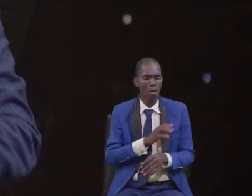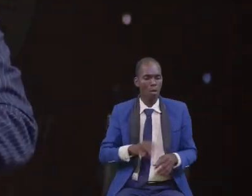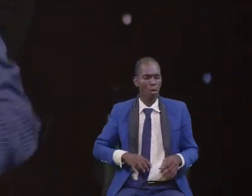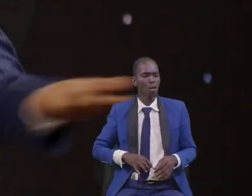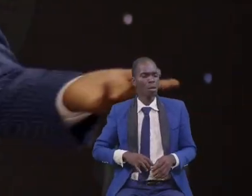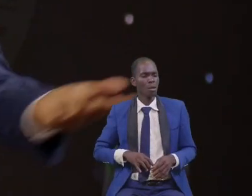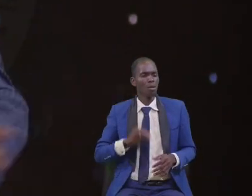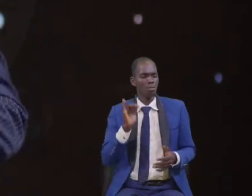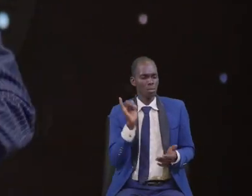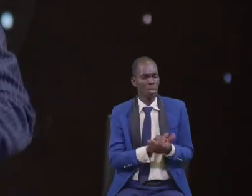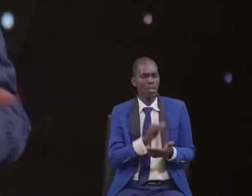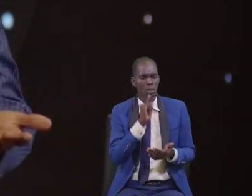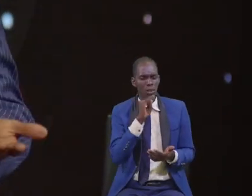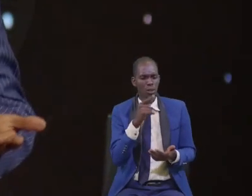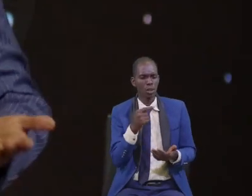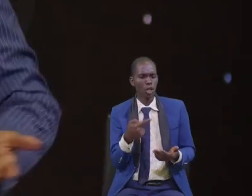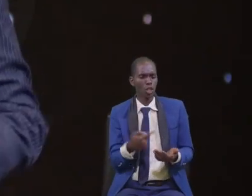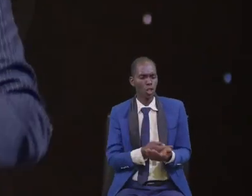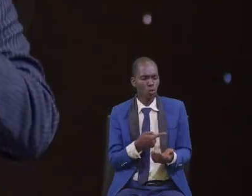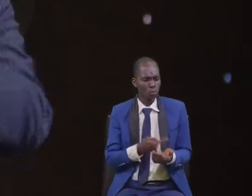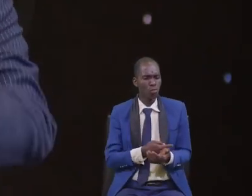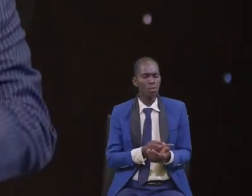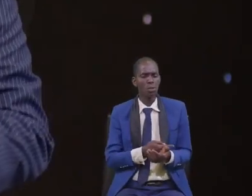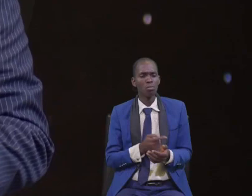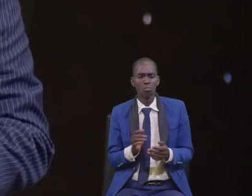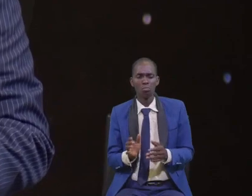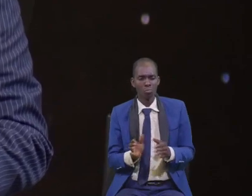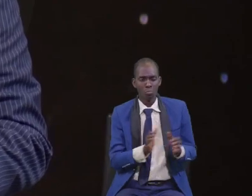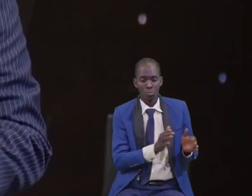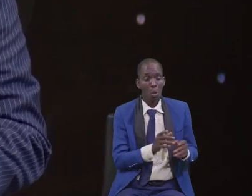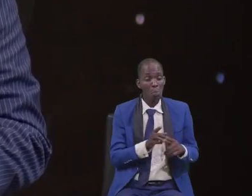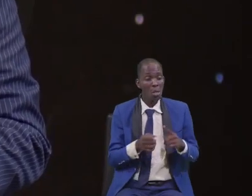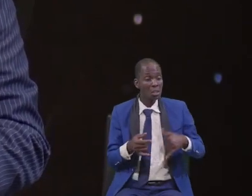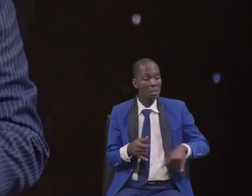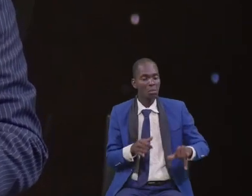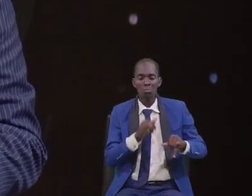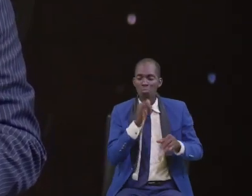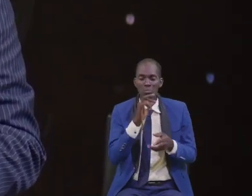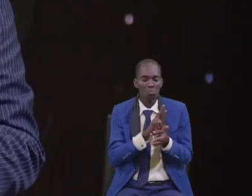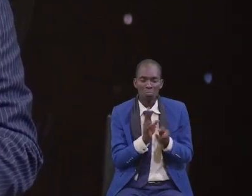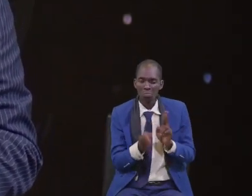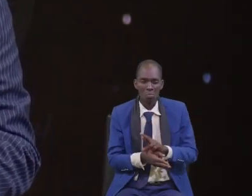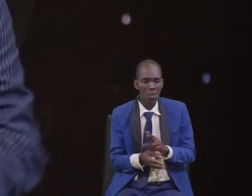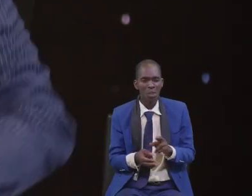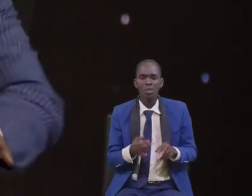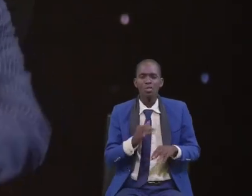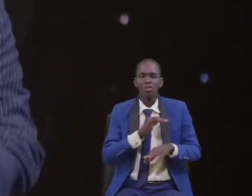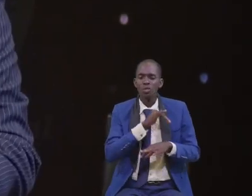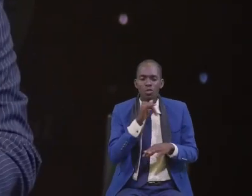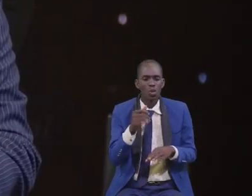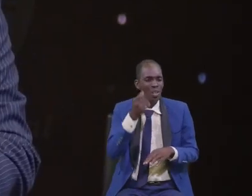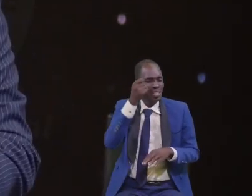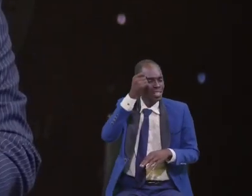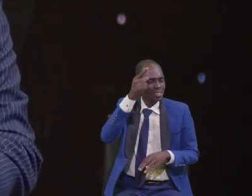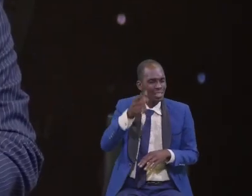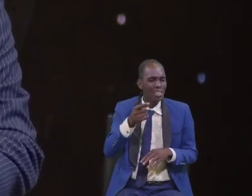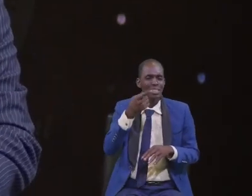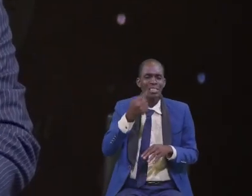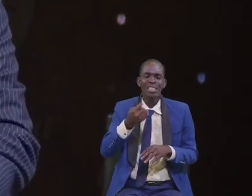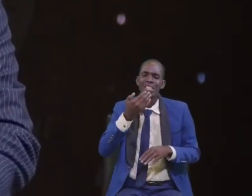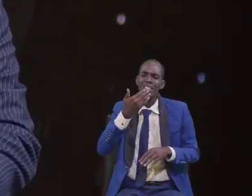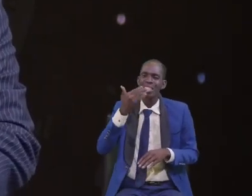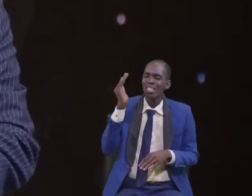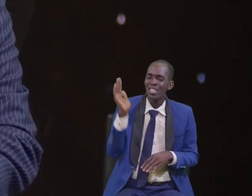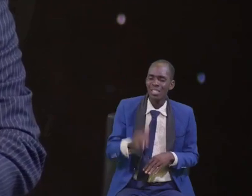gospel. They hear there's no repentance. They don't understand the evil of sin. They don't understand